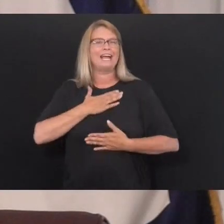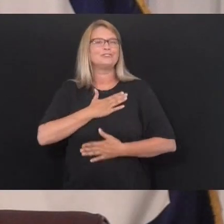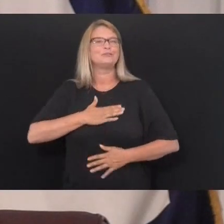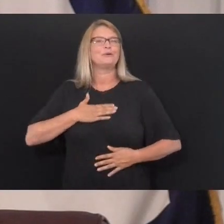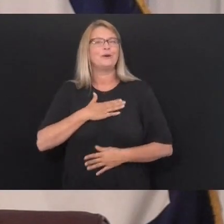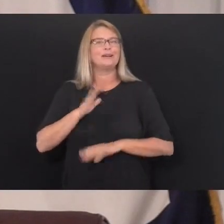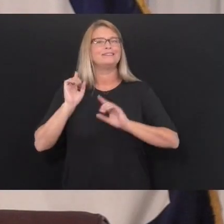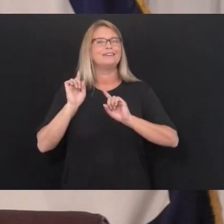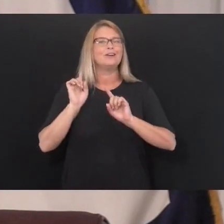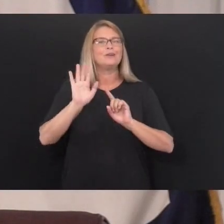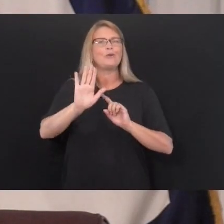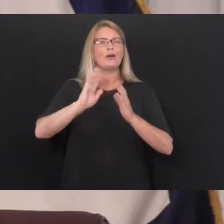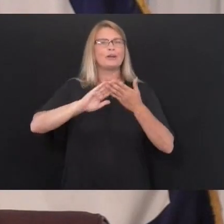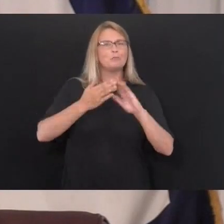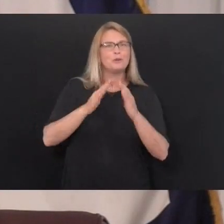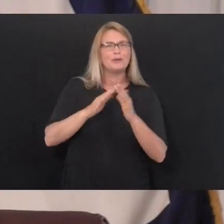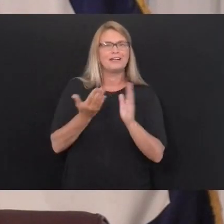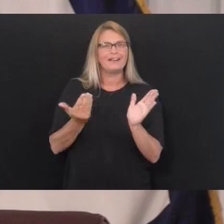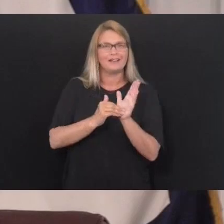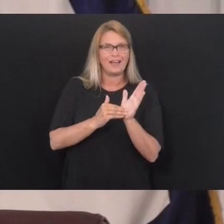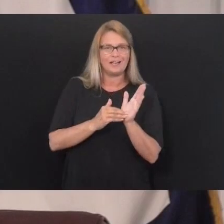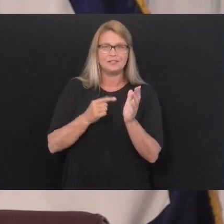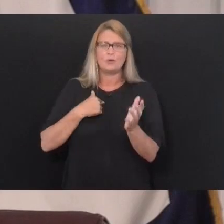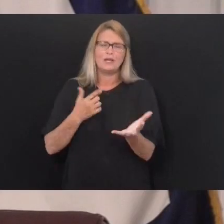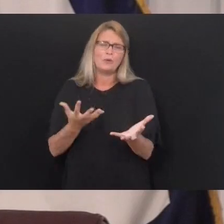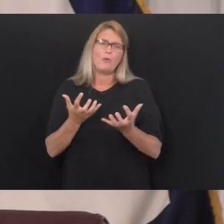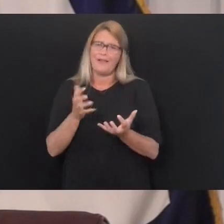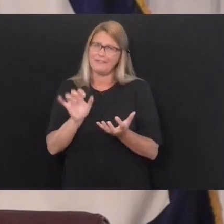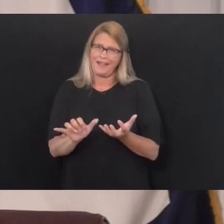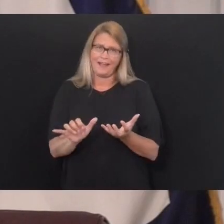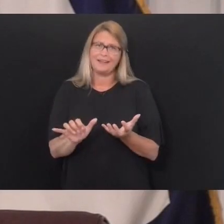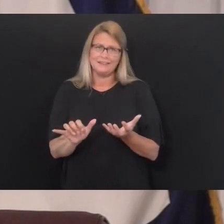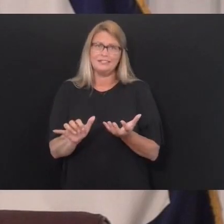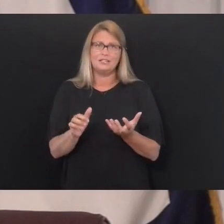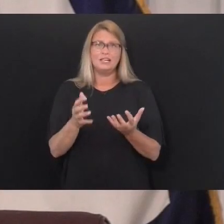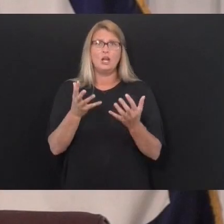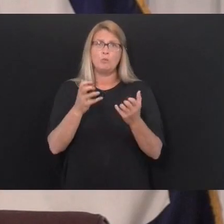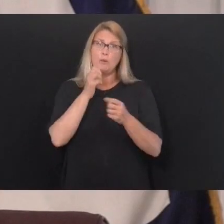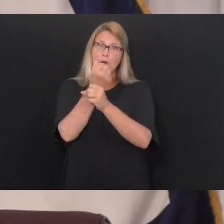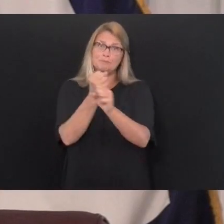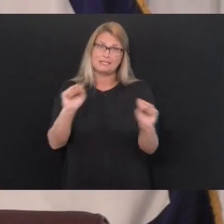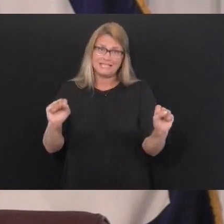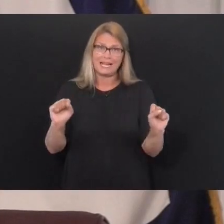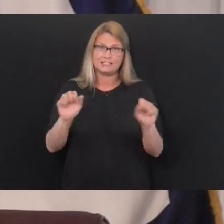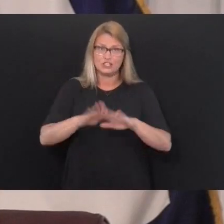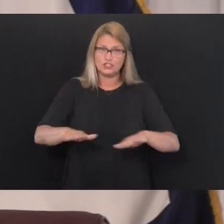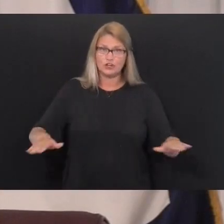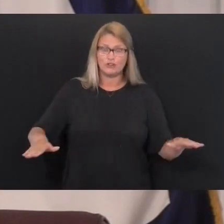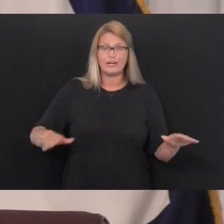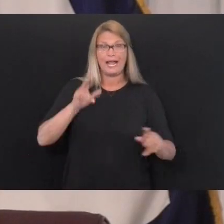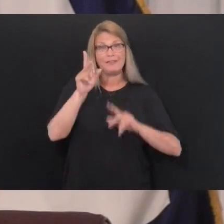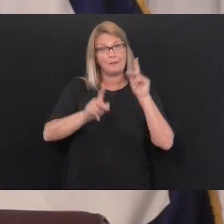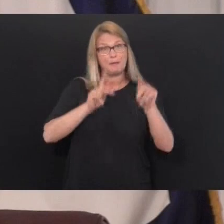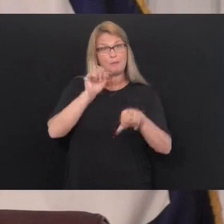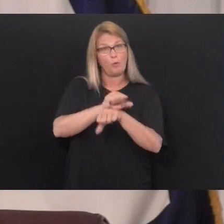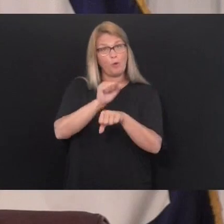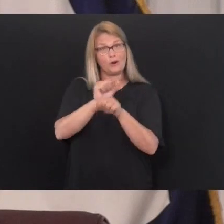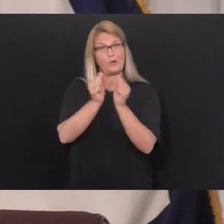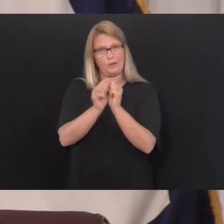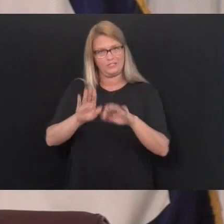practice in order to participate, and they can socially distance better than any other sport. And